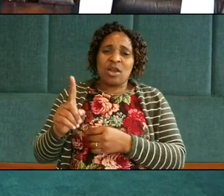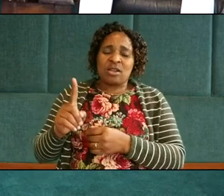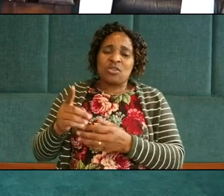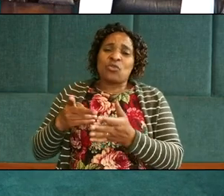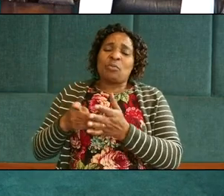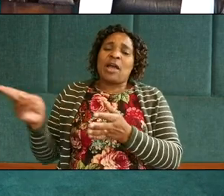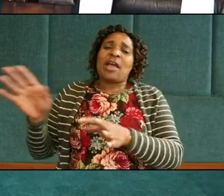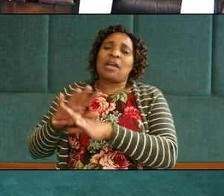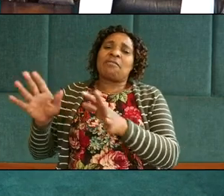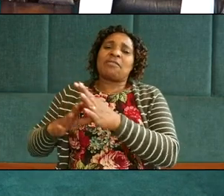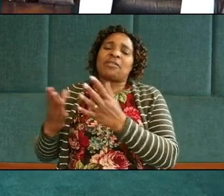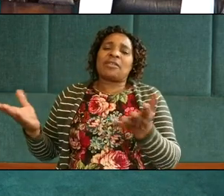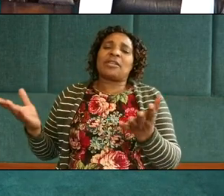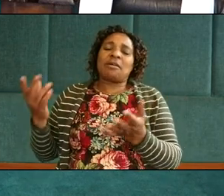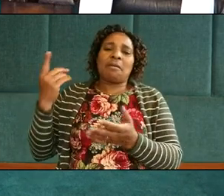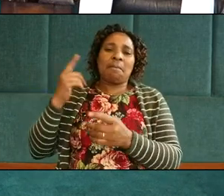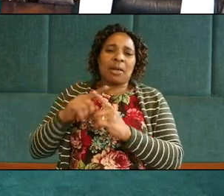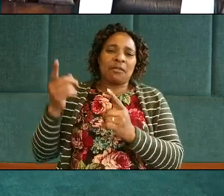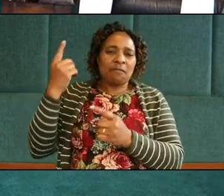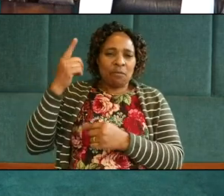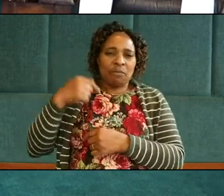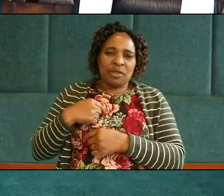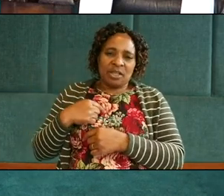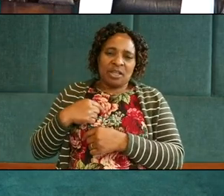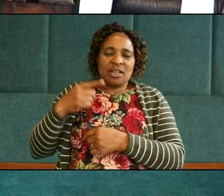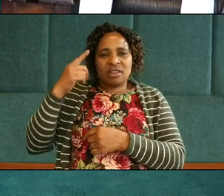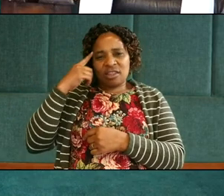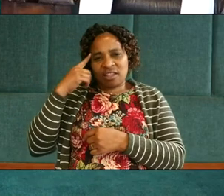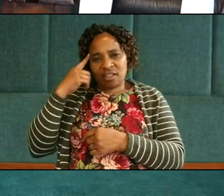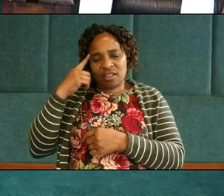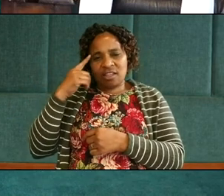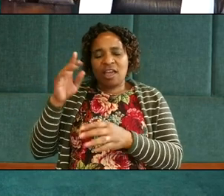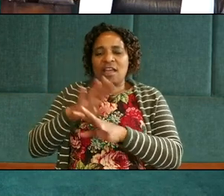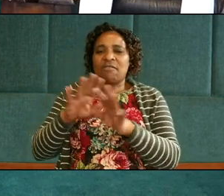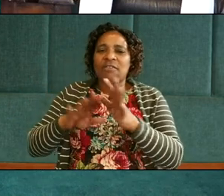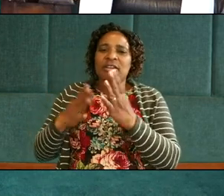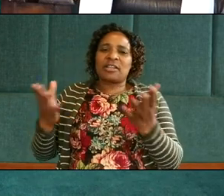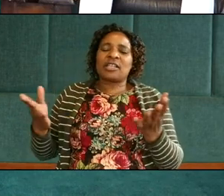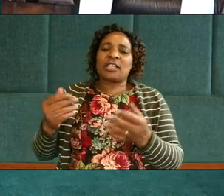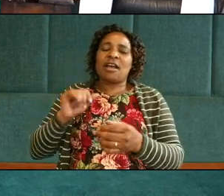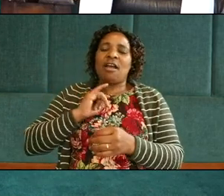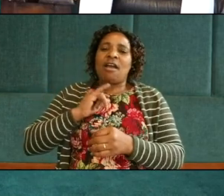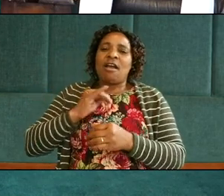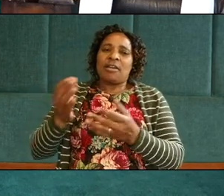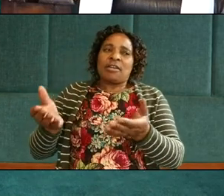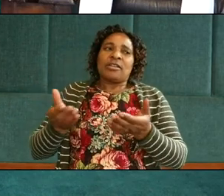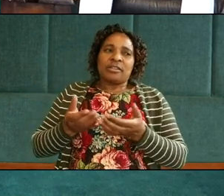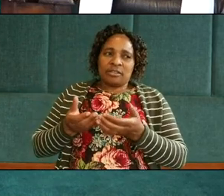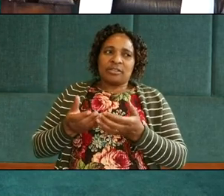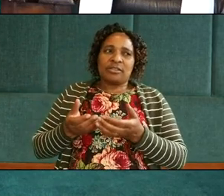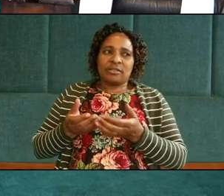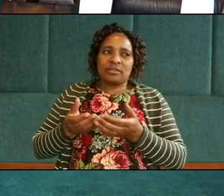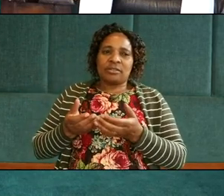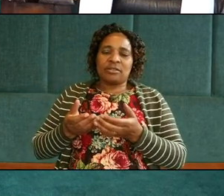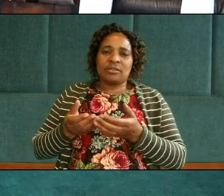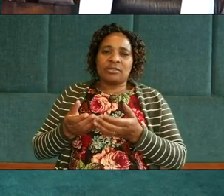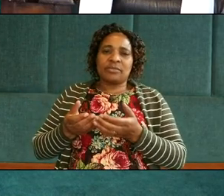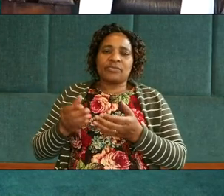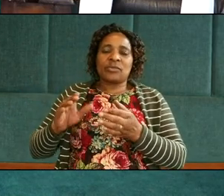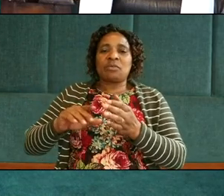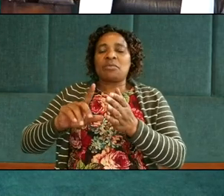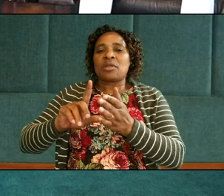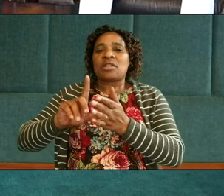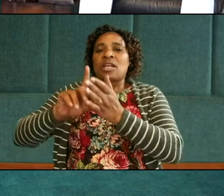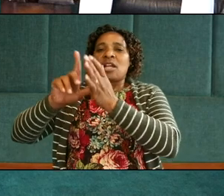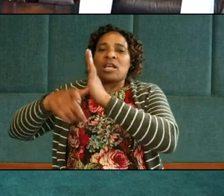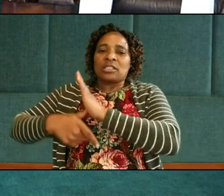everything. But for me, I think I'd buy everything that I need. And then, you know, the rest maybe